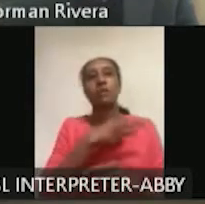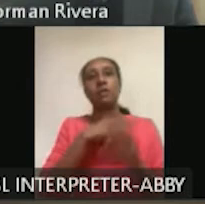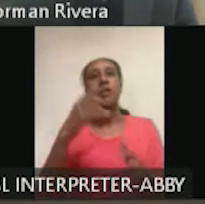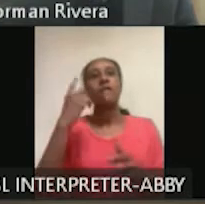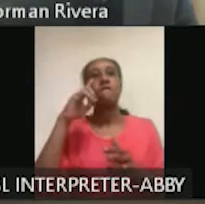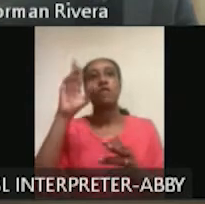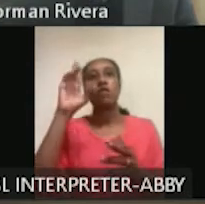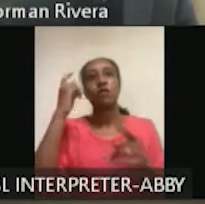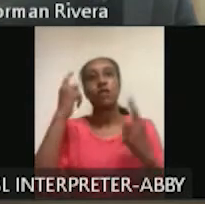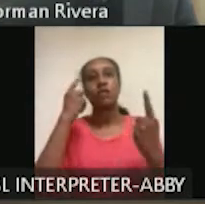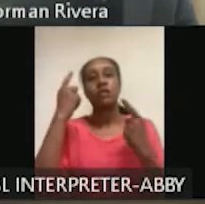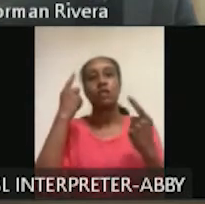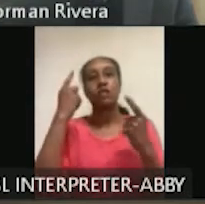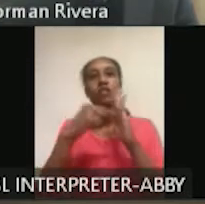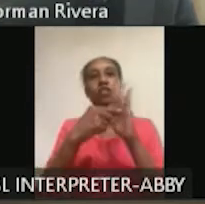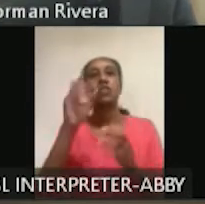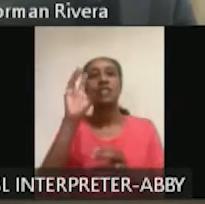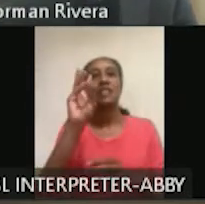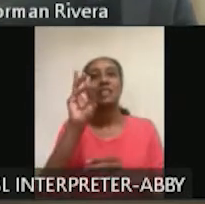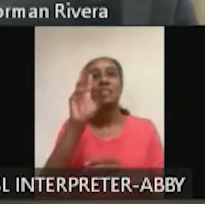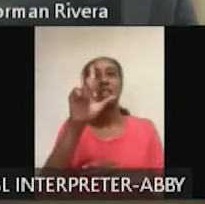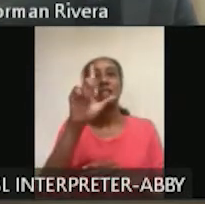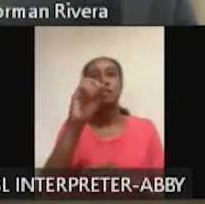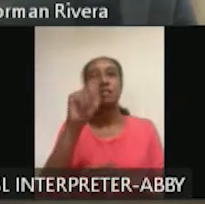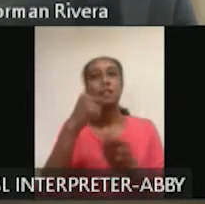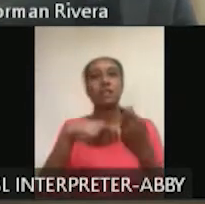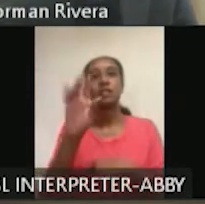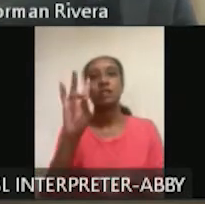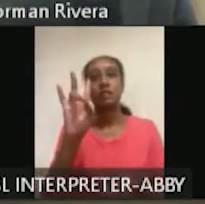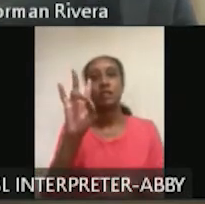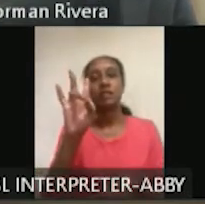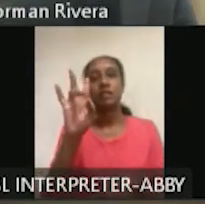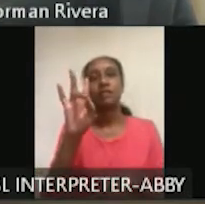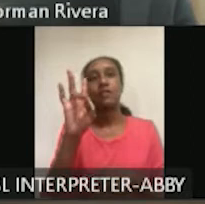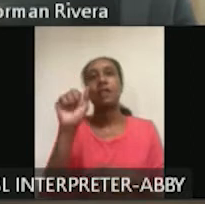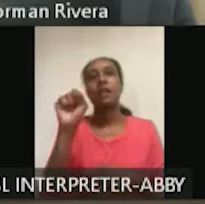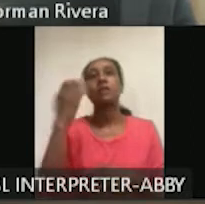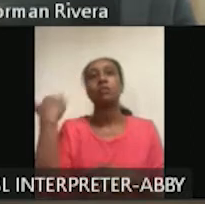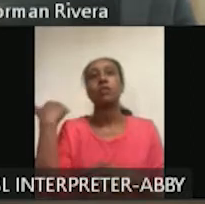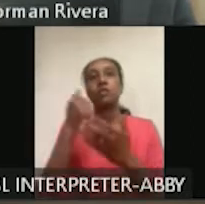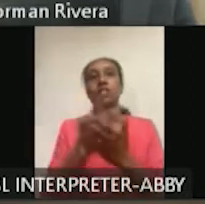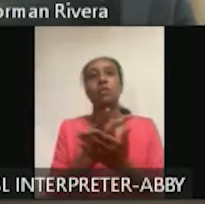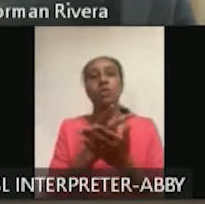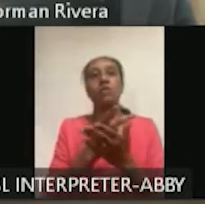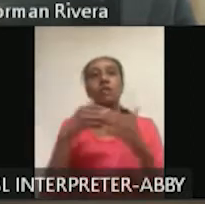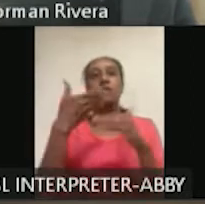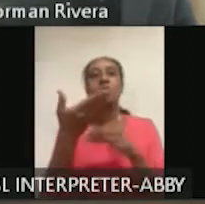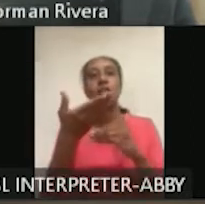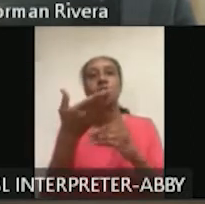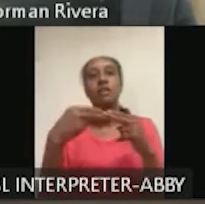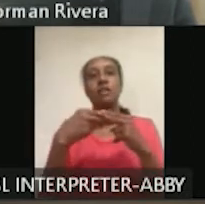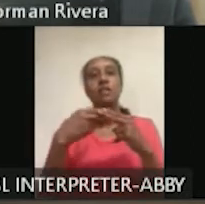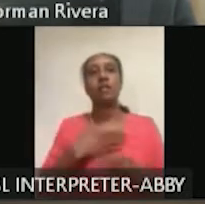reconsideration request, showing 6 lots instead of 7 as previously approved. Next slide,